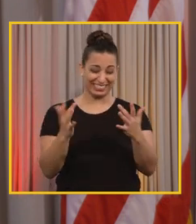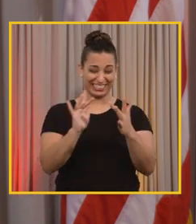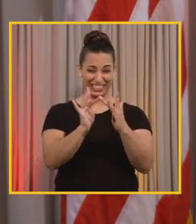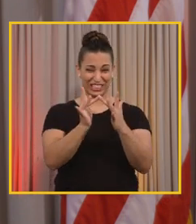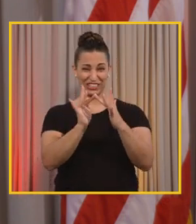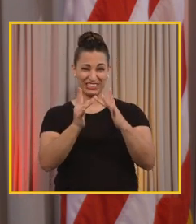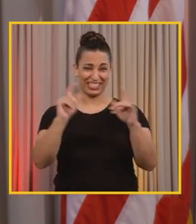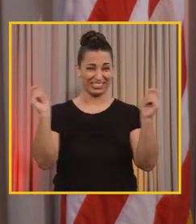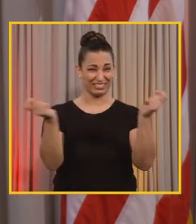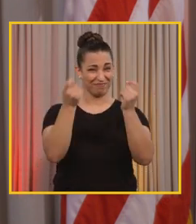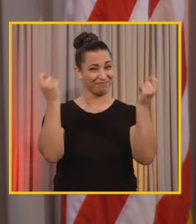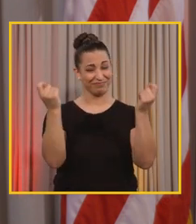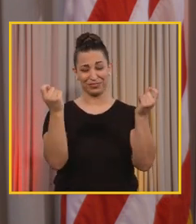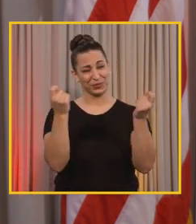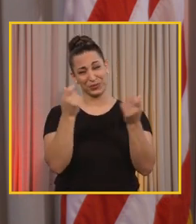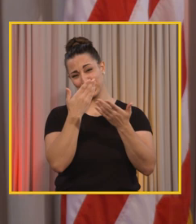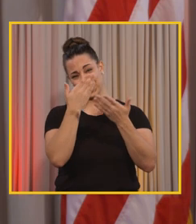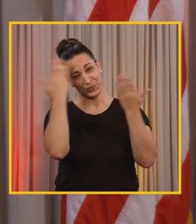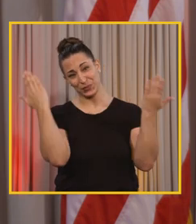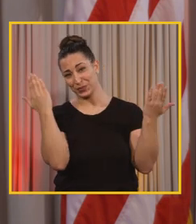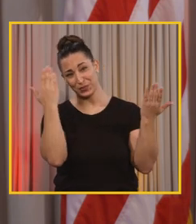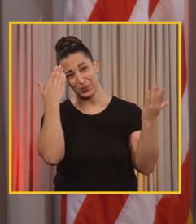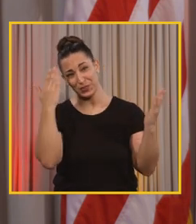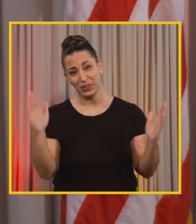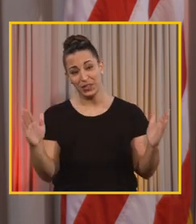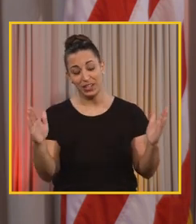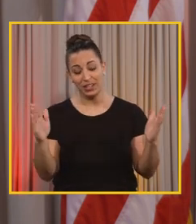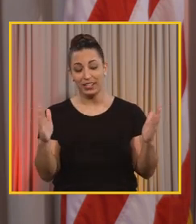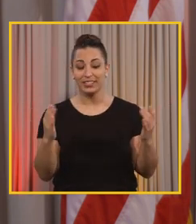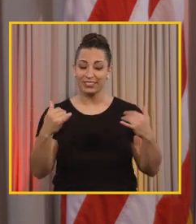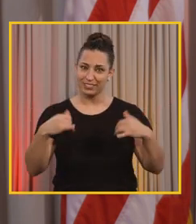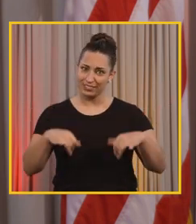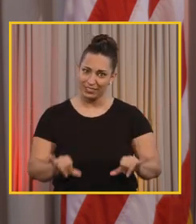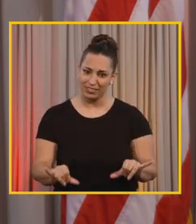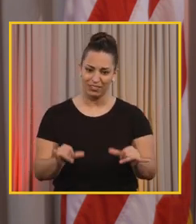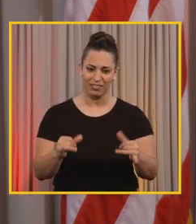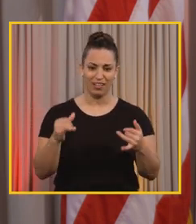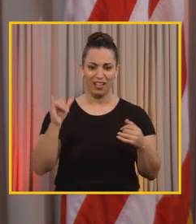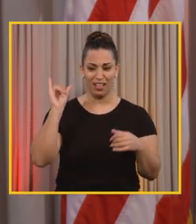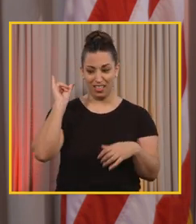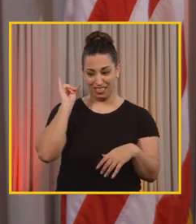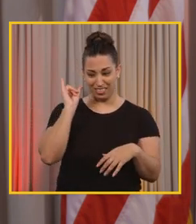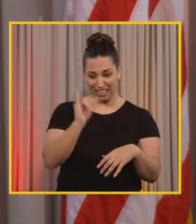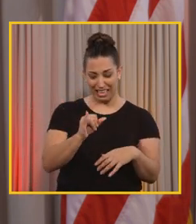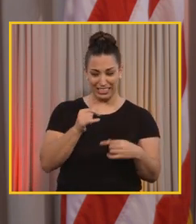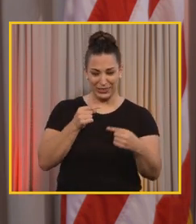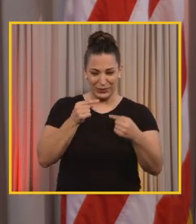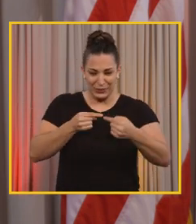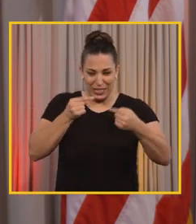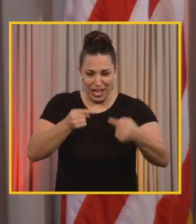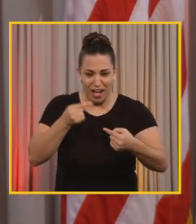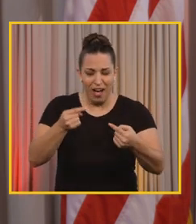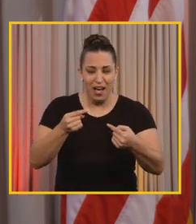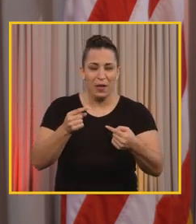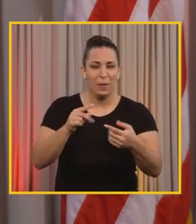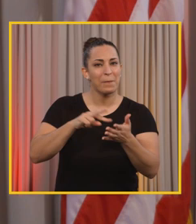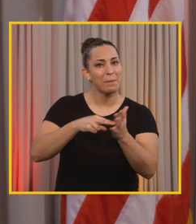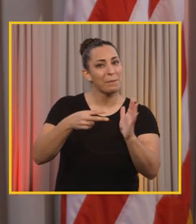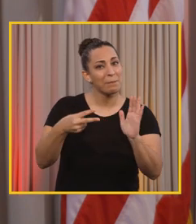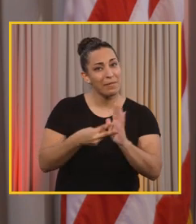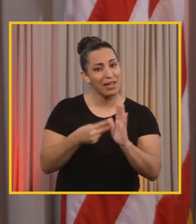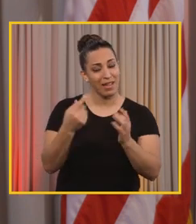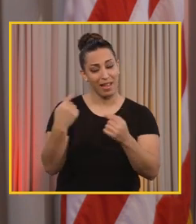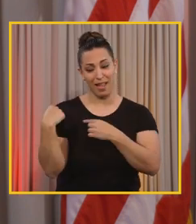unconventional ceremony, a contrast of events has made our graduates' achievements